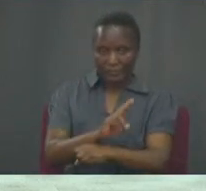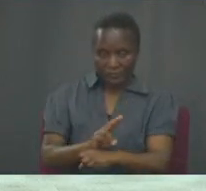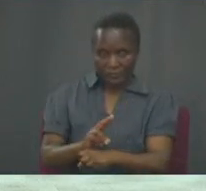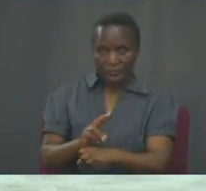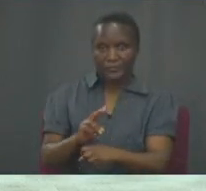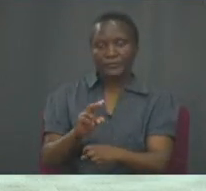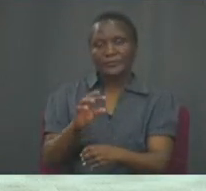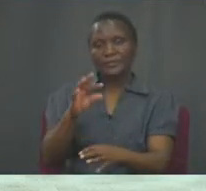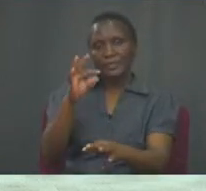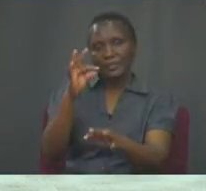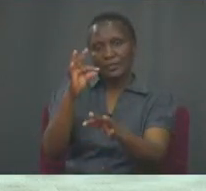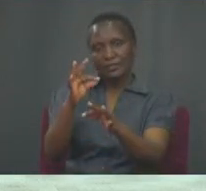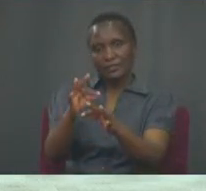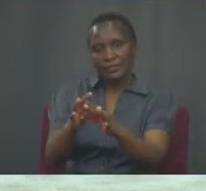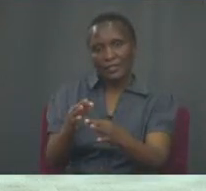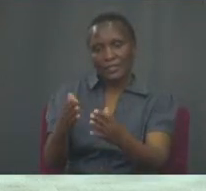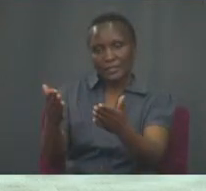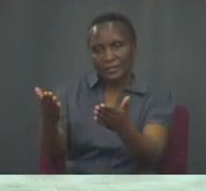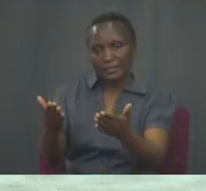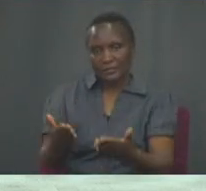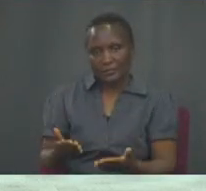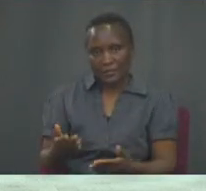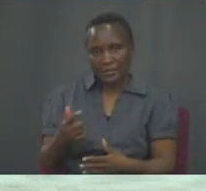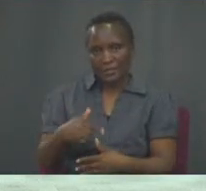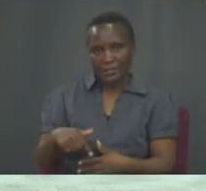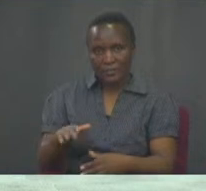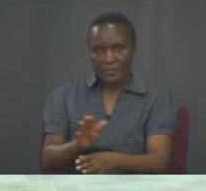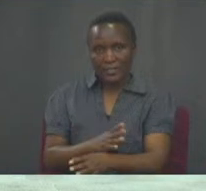for our closing song, 608.